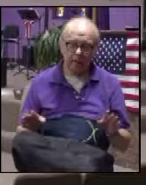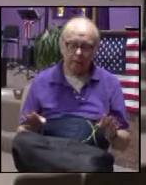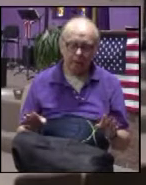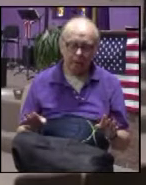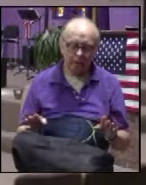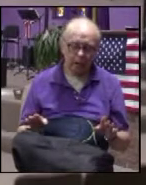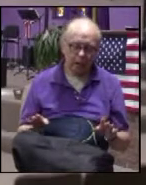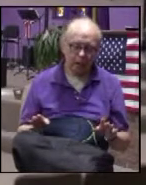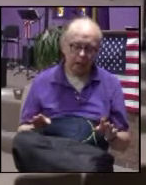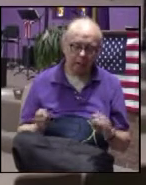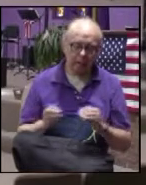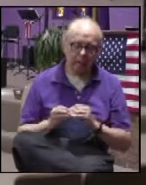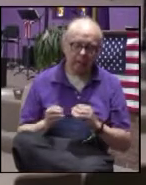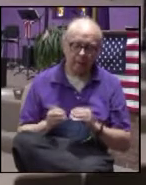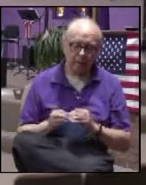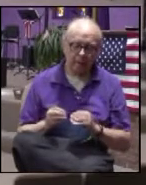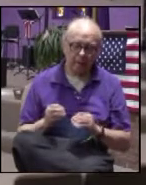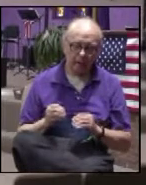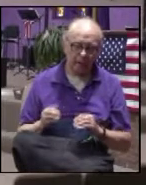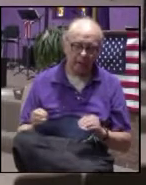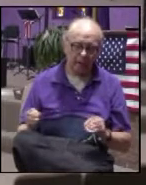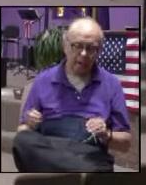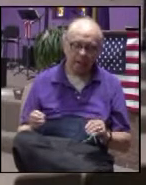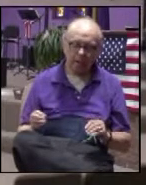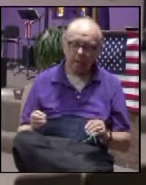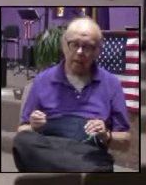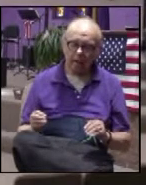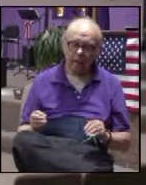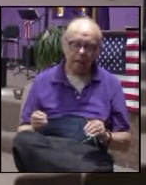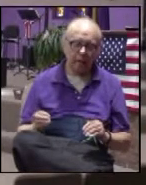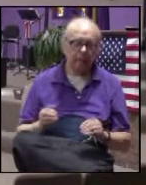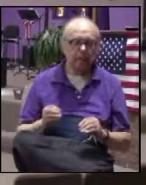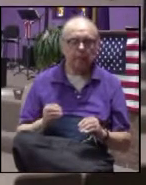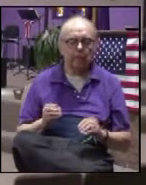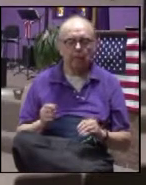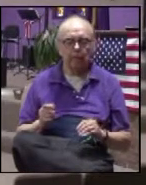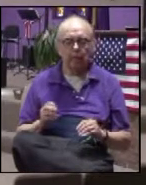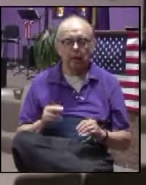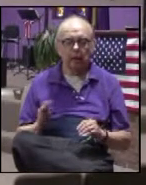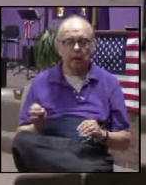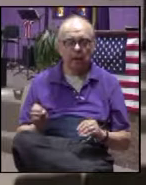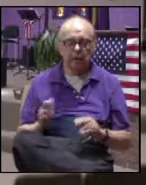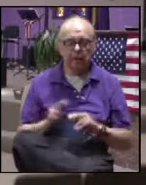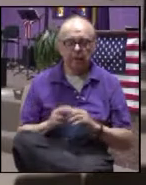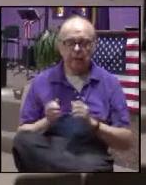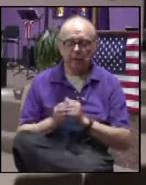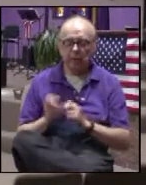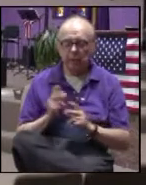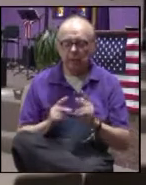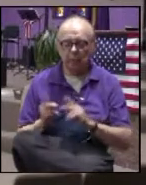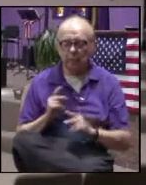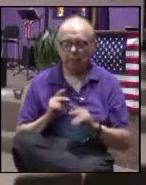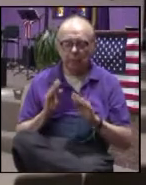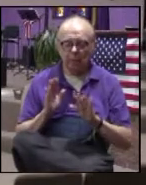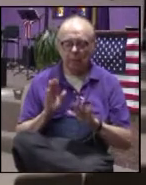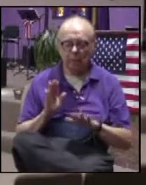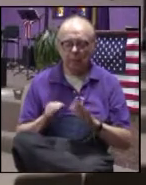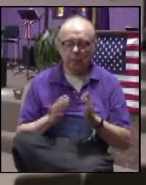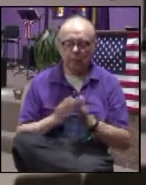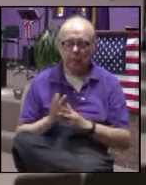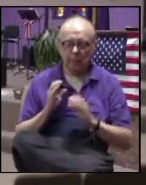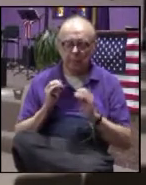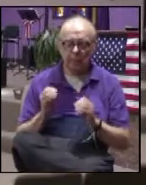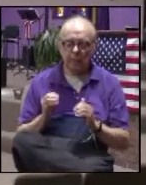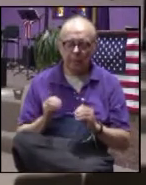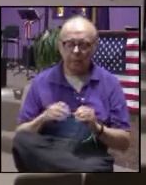open it up to more. We're opening up a pipeline where we're going to sit down with some people and walk through and teach them and